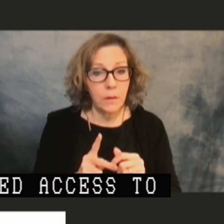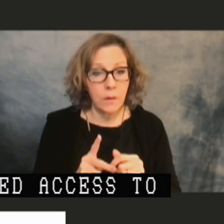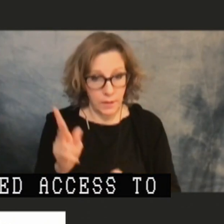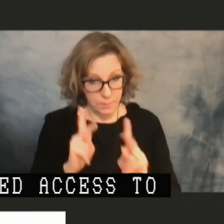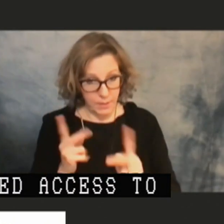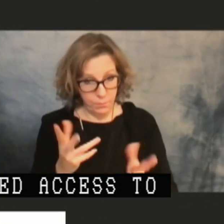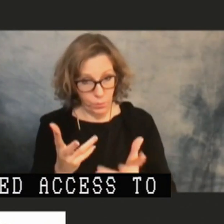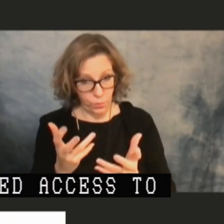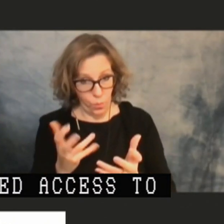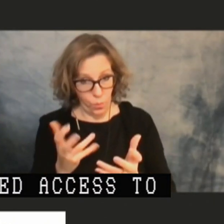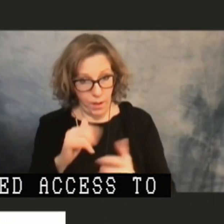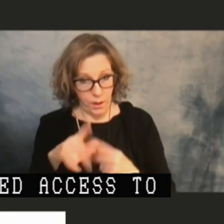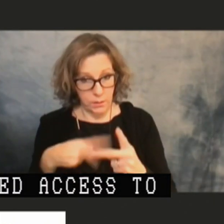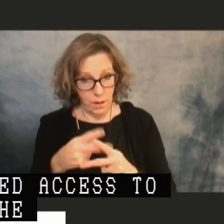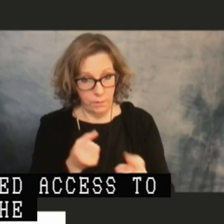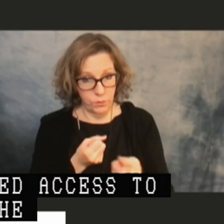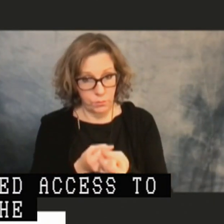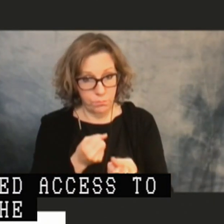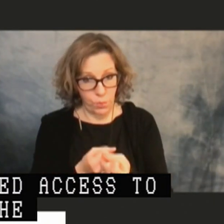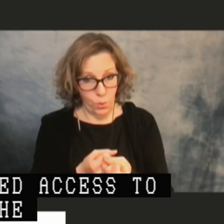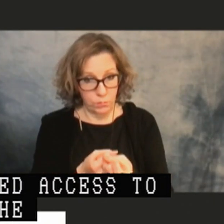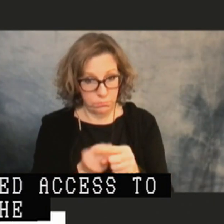options, are they able to